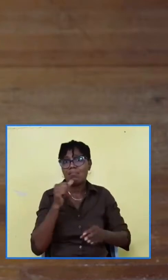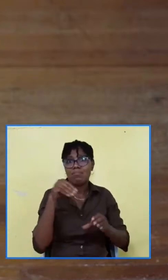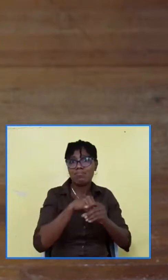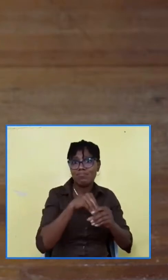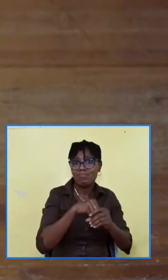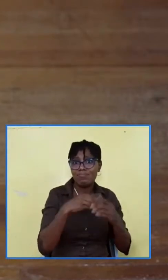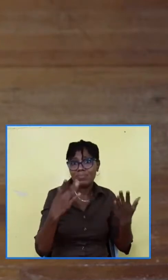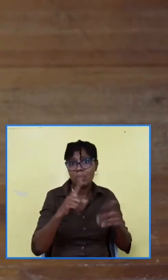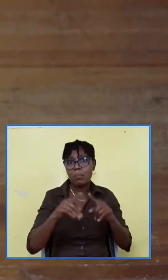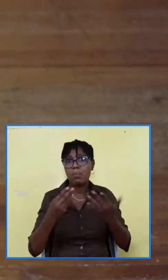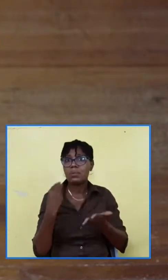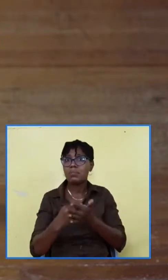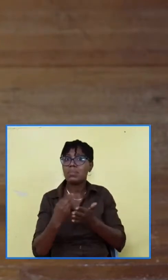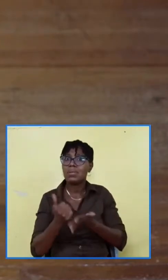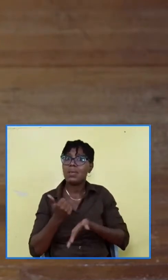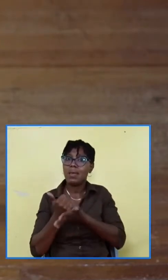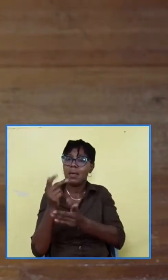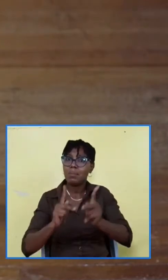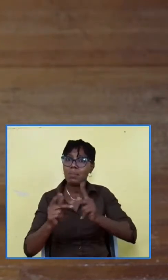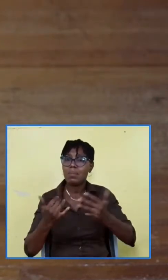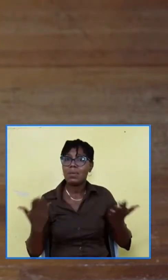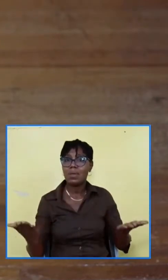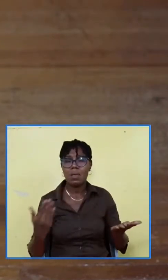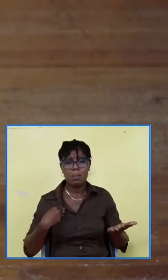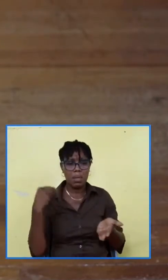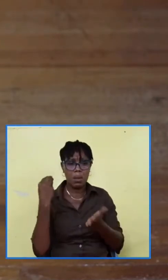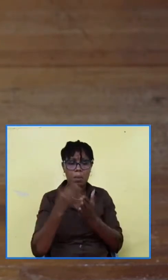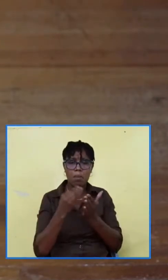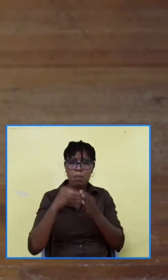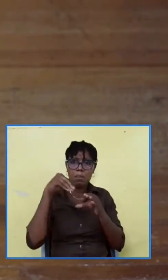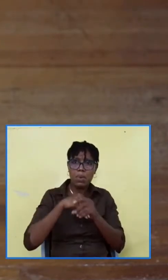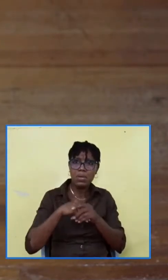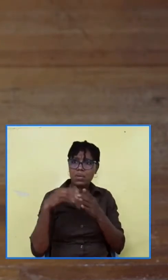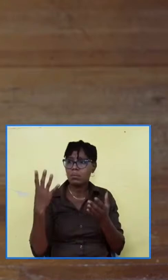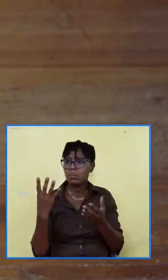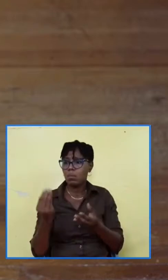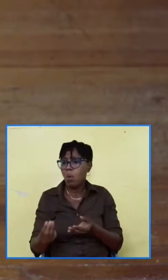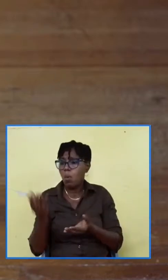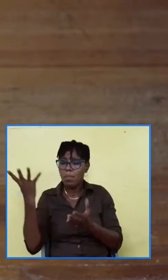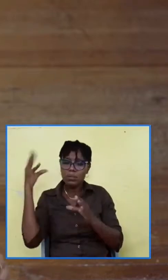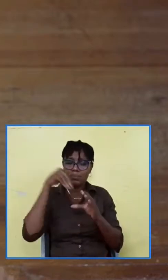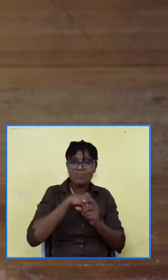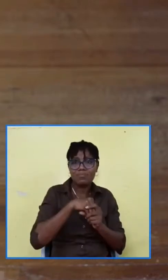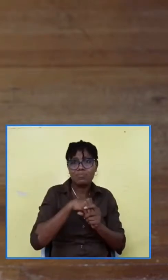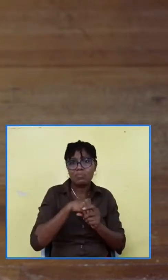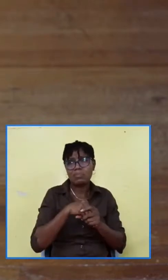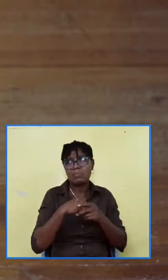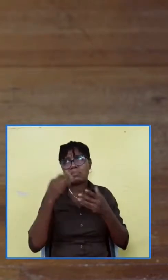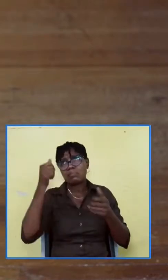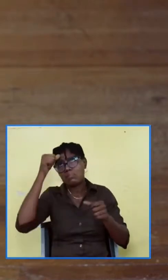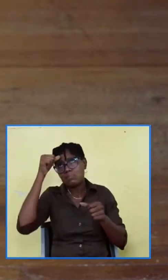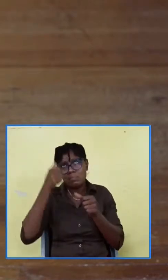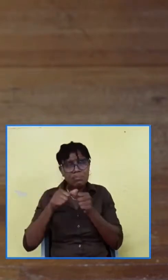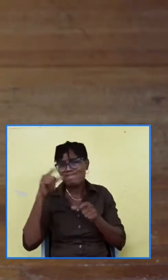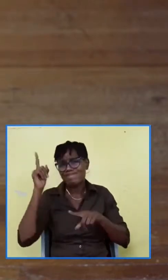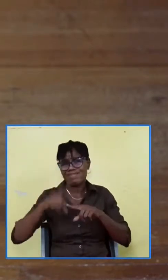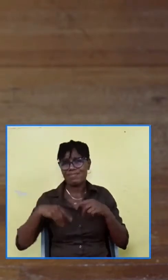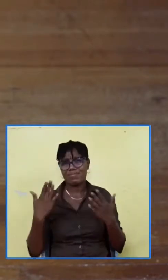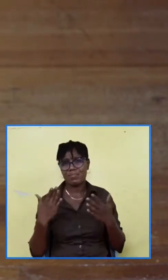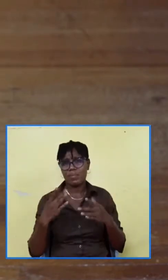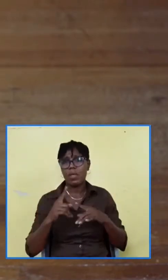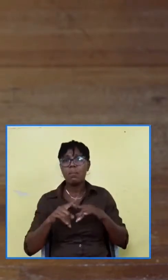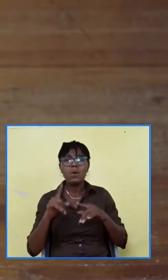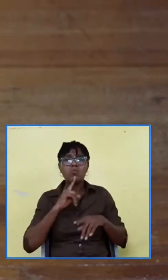I can't remember exactly what the portion of assets allocated in the investment policy to that type of investment is, but there's nothing